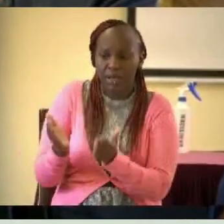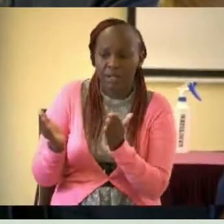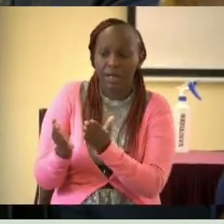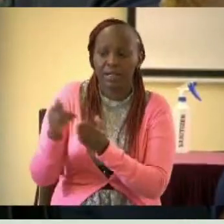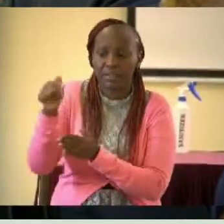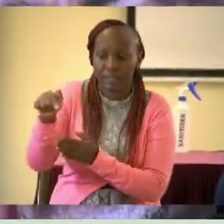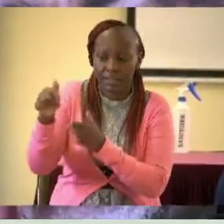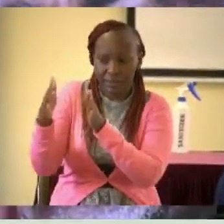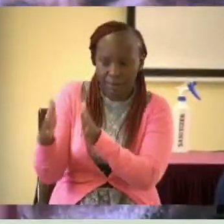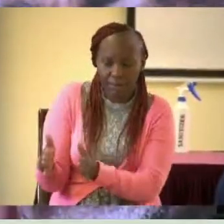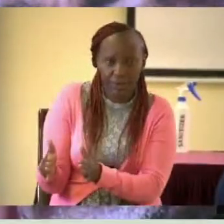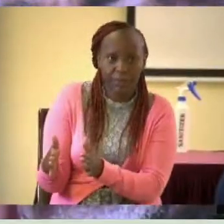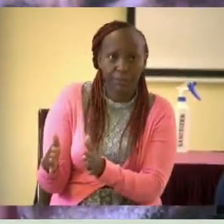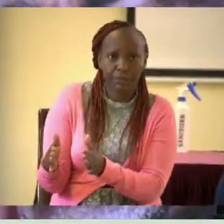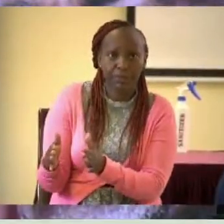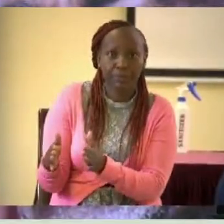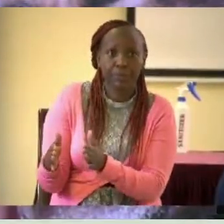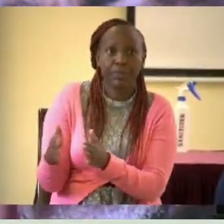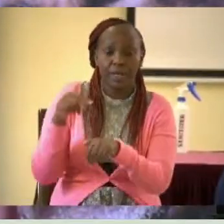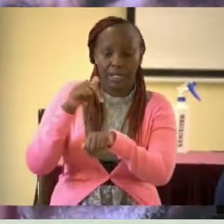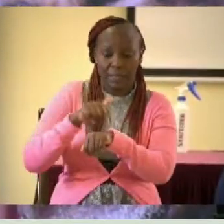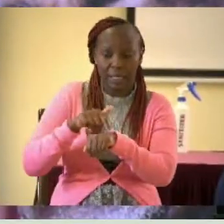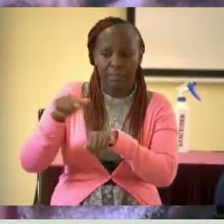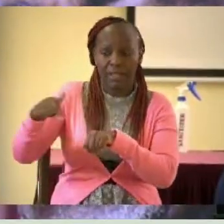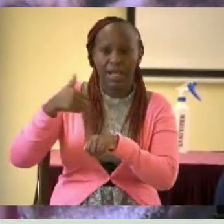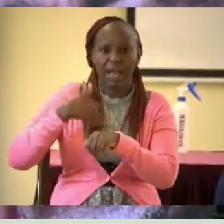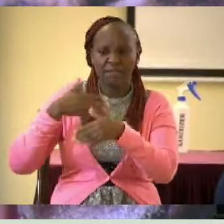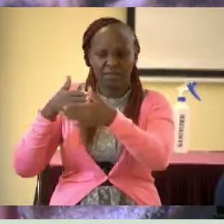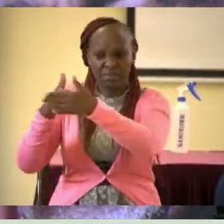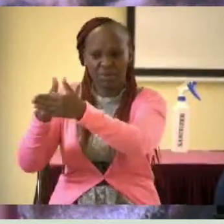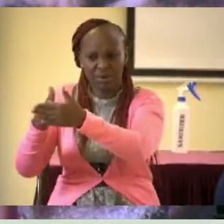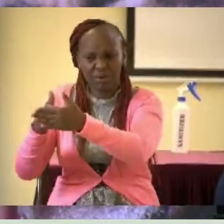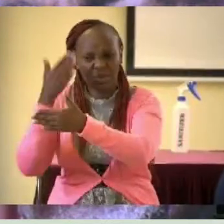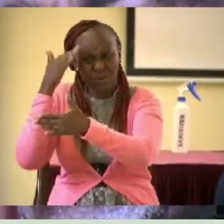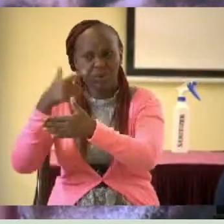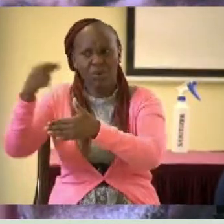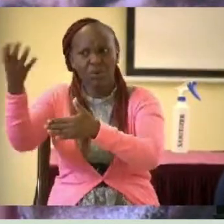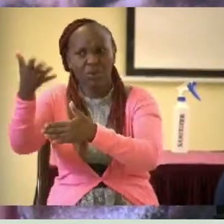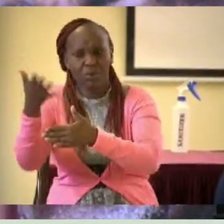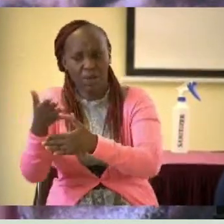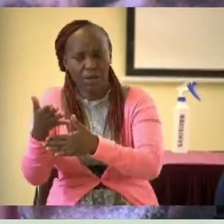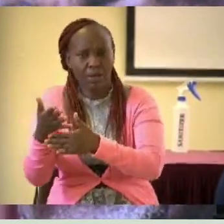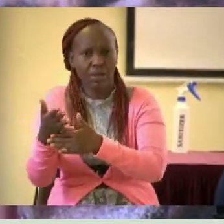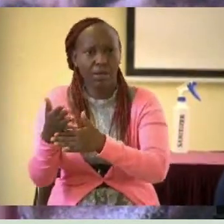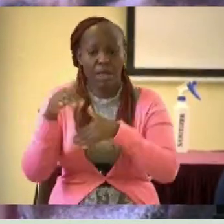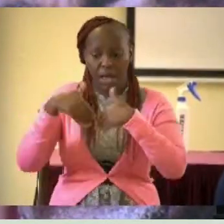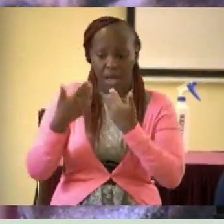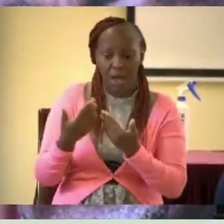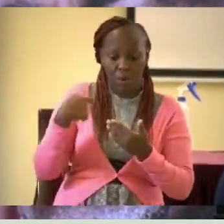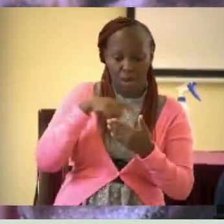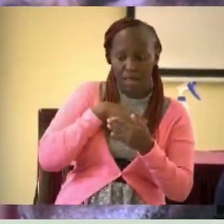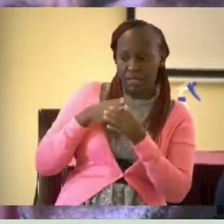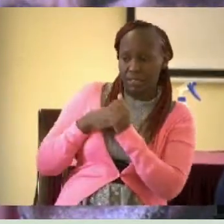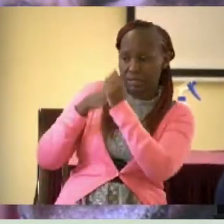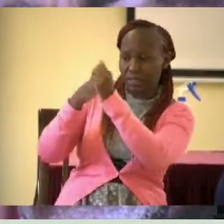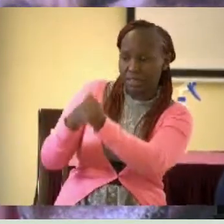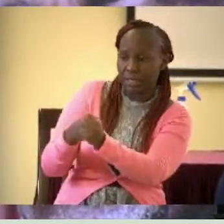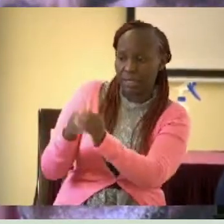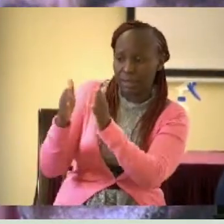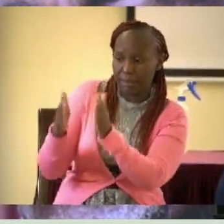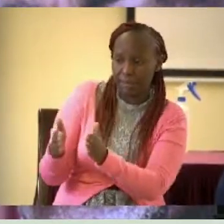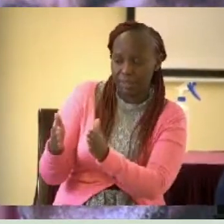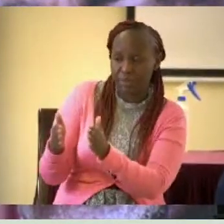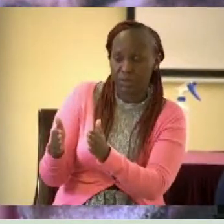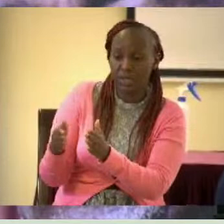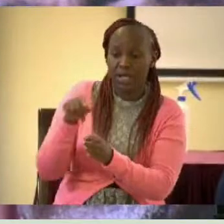them, when they get a roadblock and they do not know where to go? How can we guide them? And this